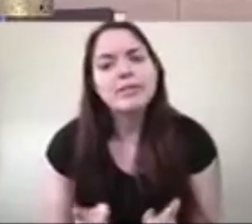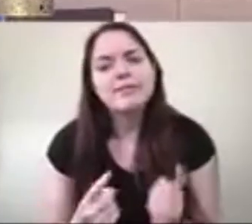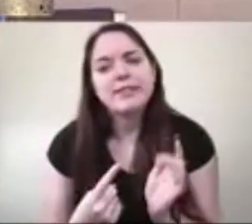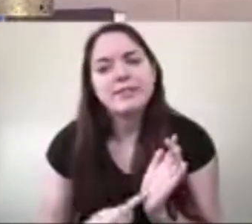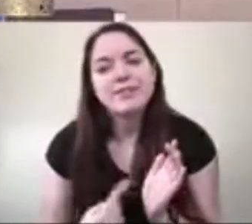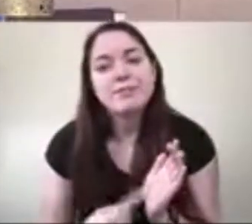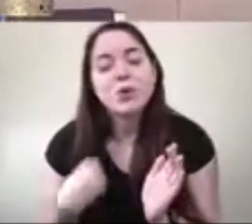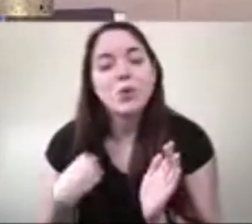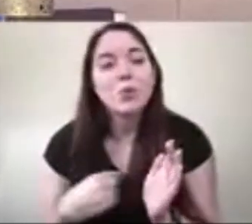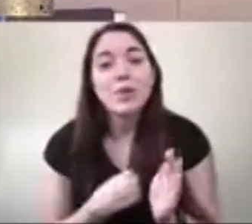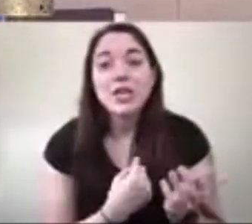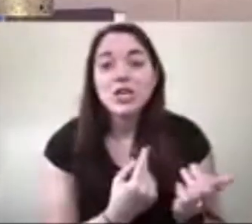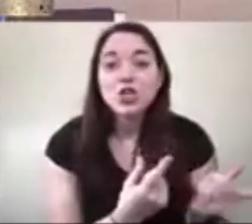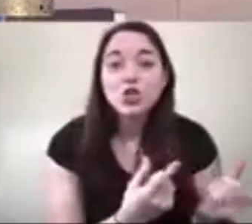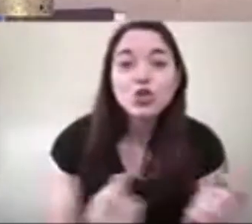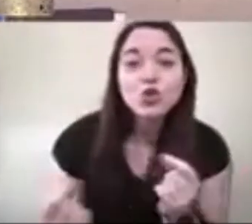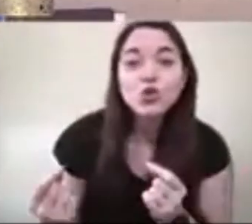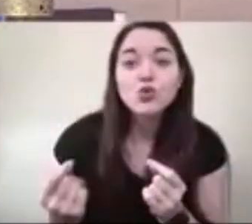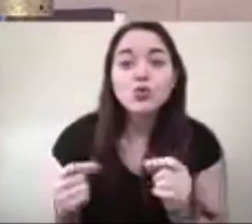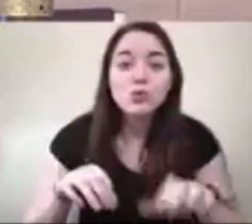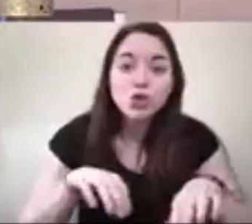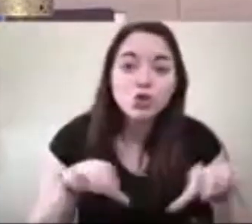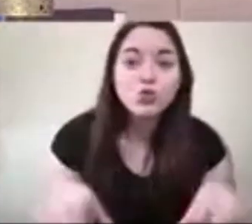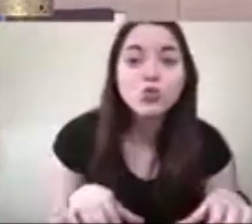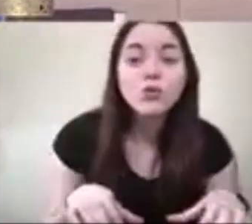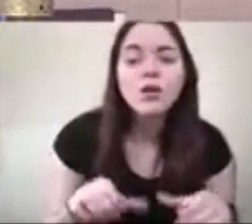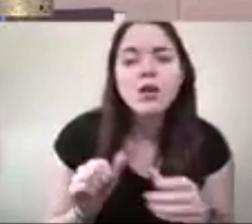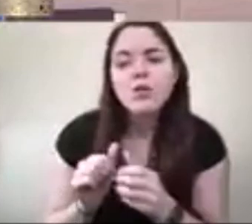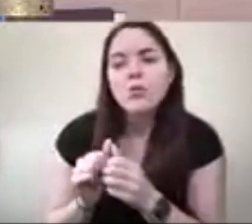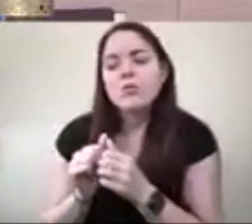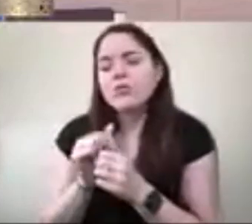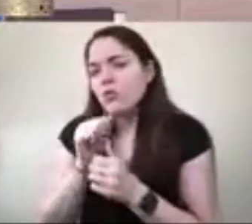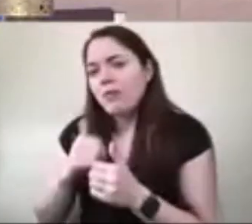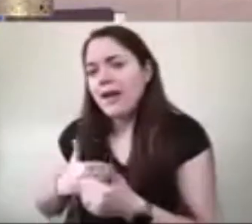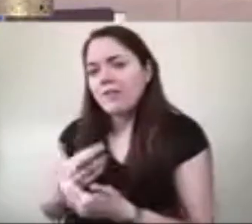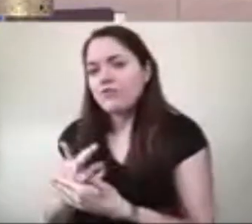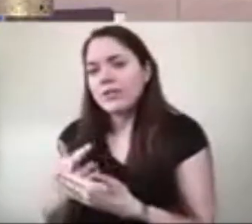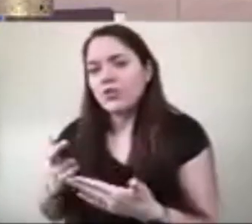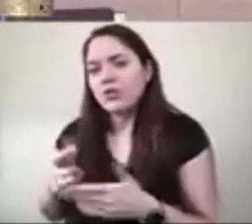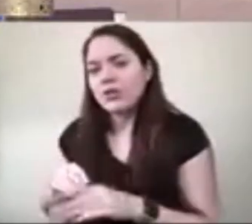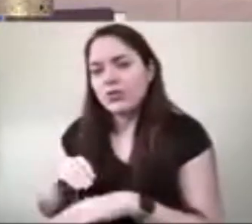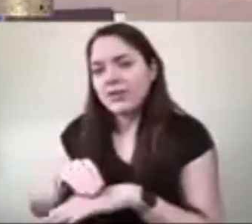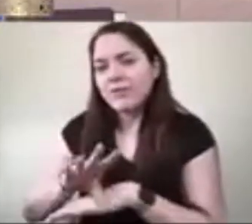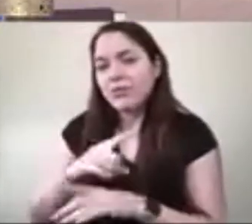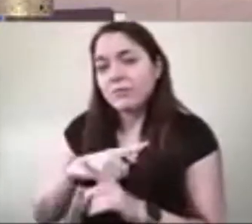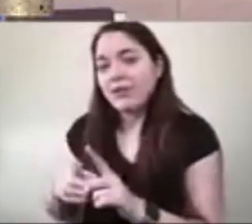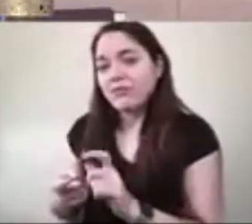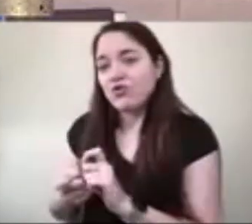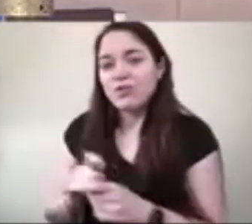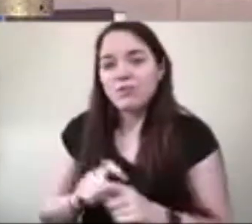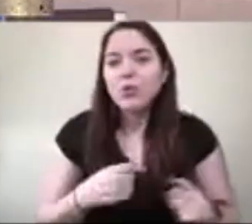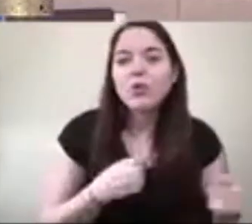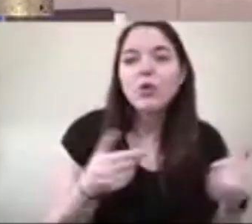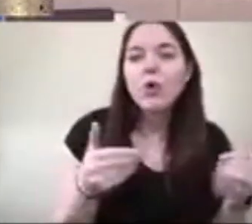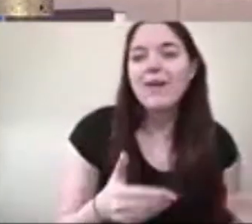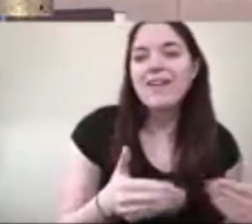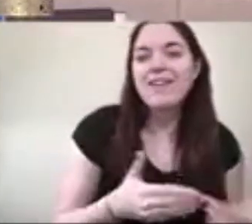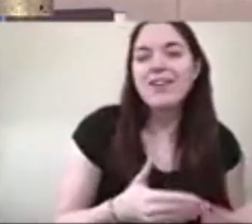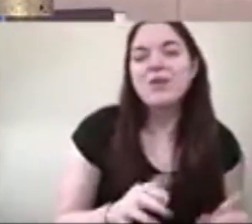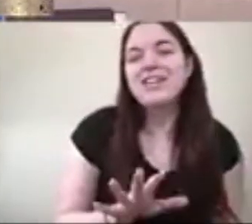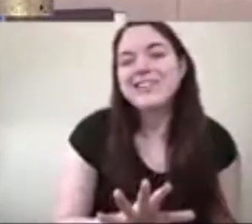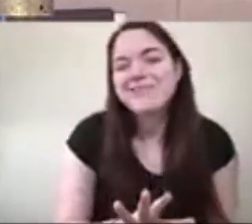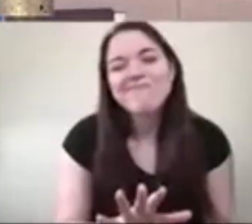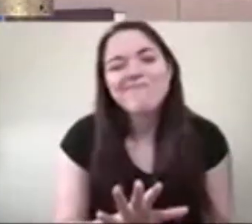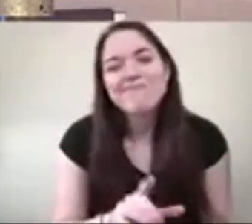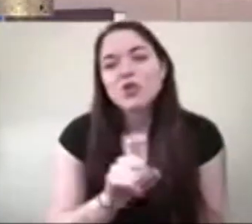our resources together to make a positive difference. It takes courage to trust that